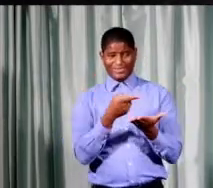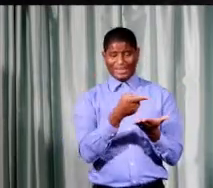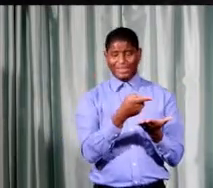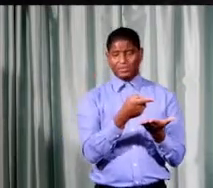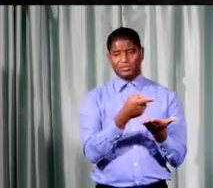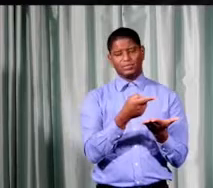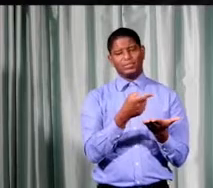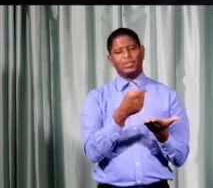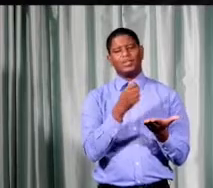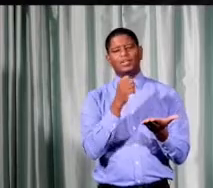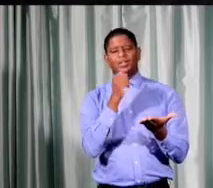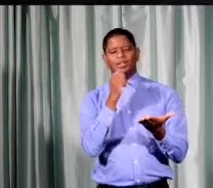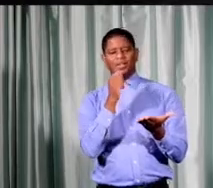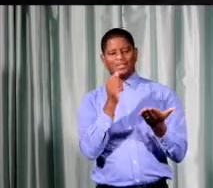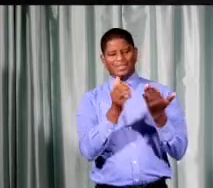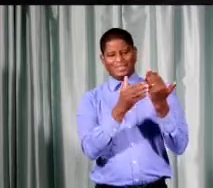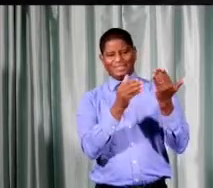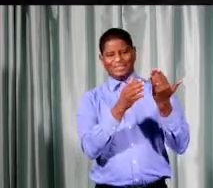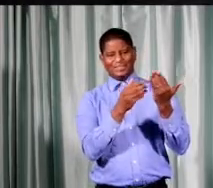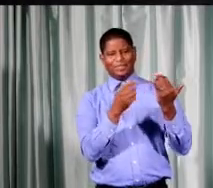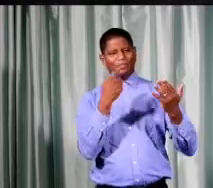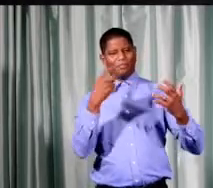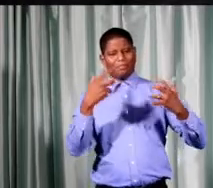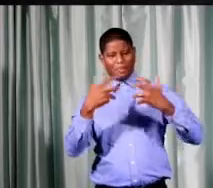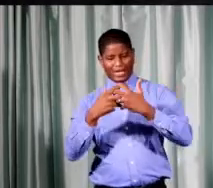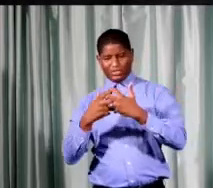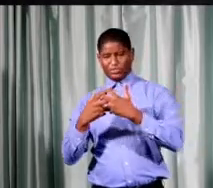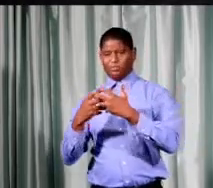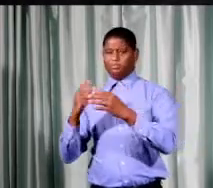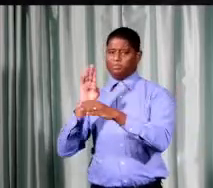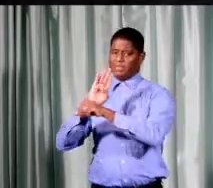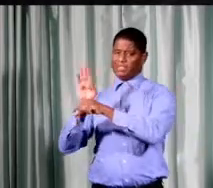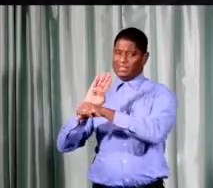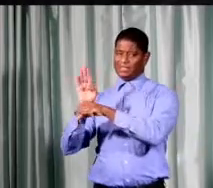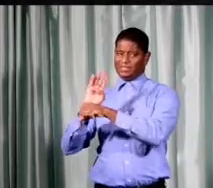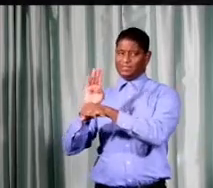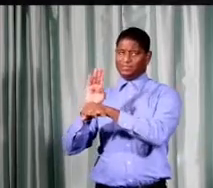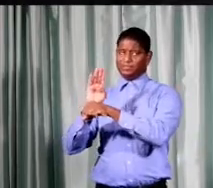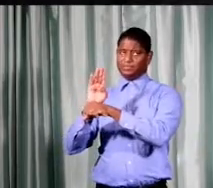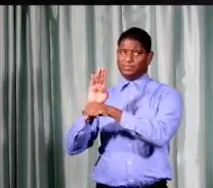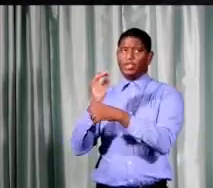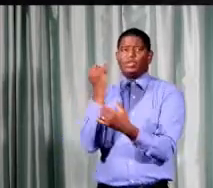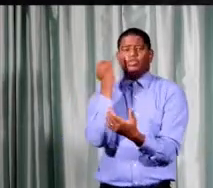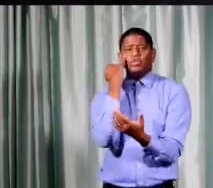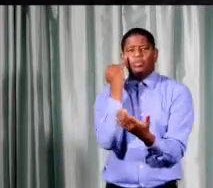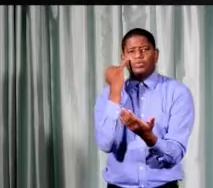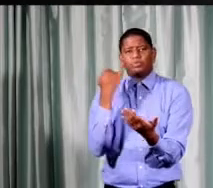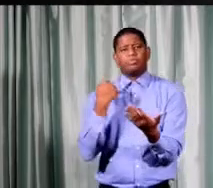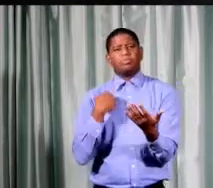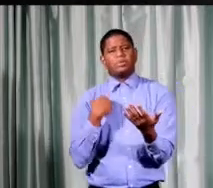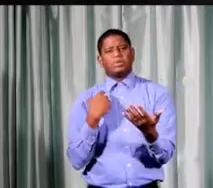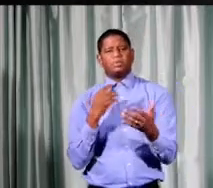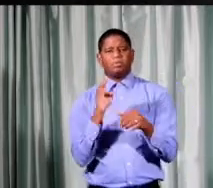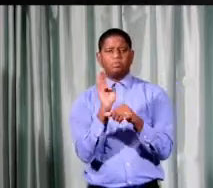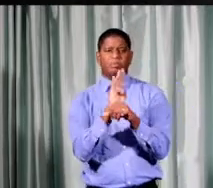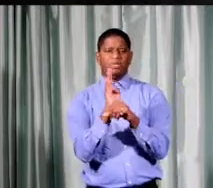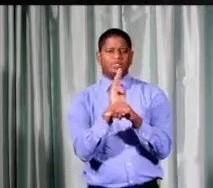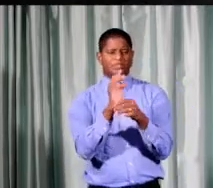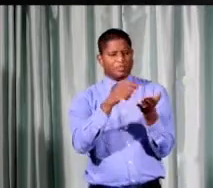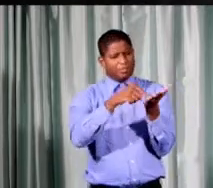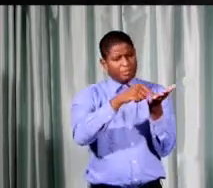right? You sell something to somebody on credit, or your suppliers give you